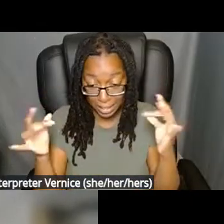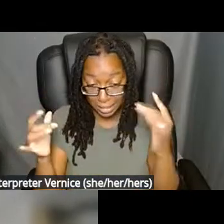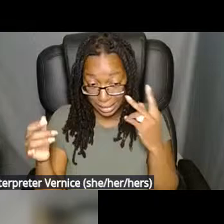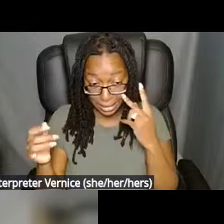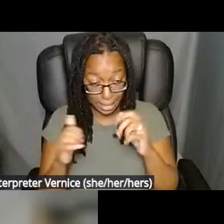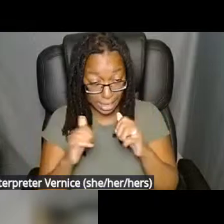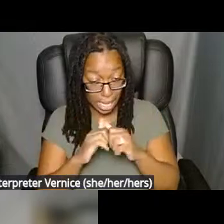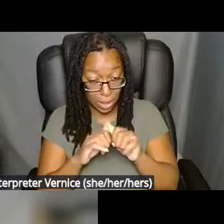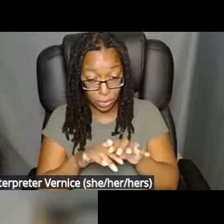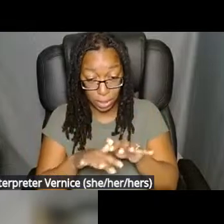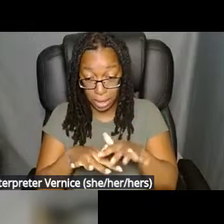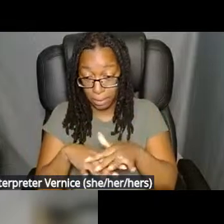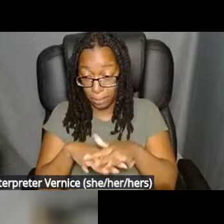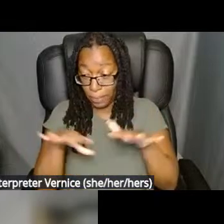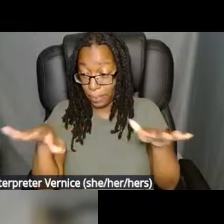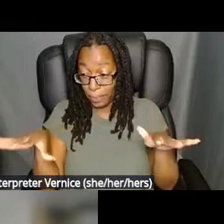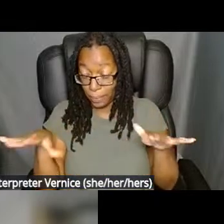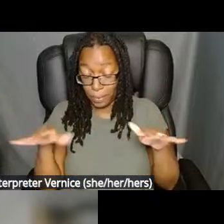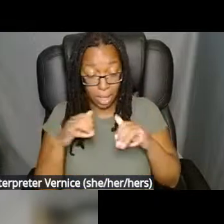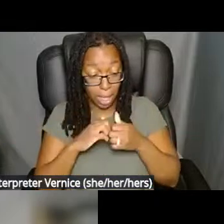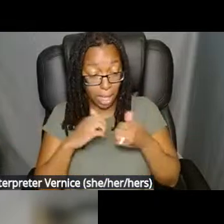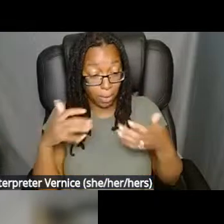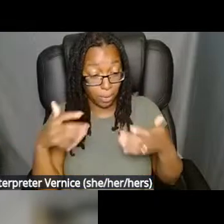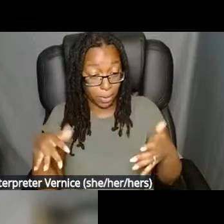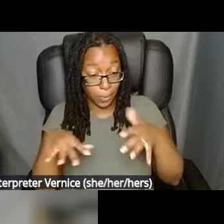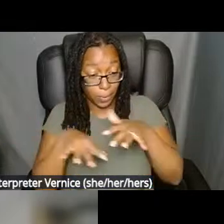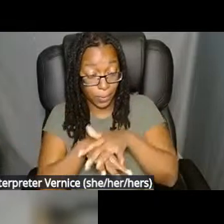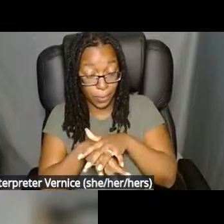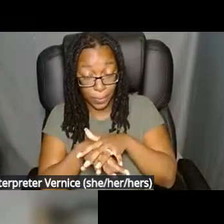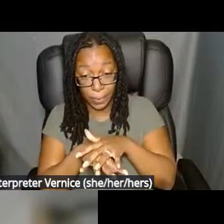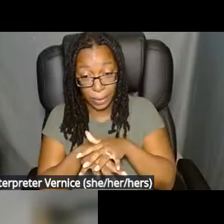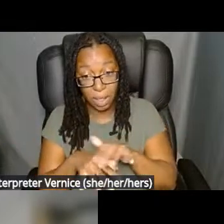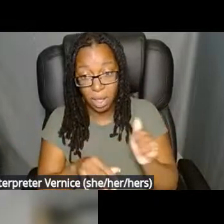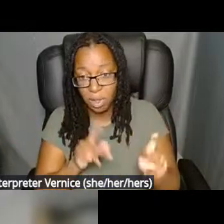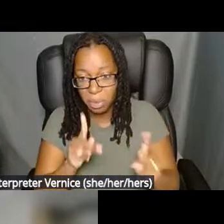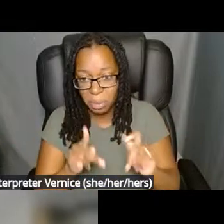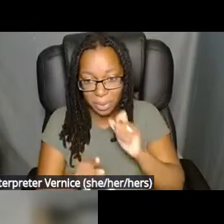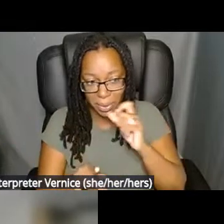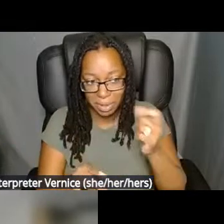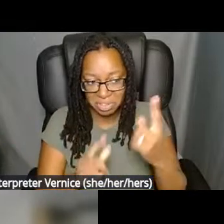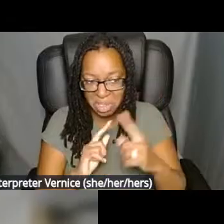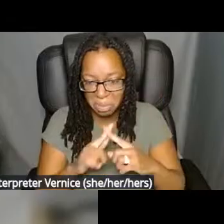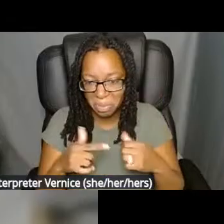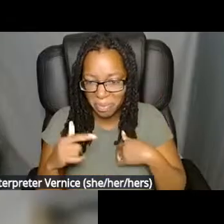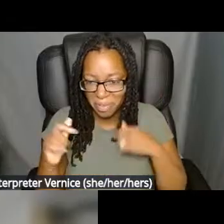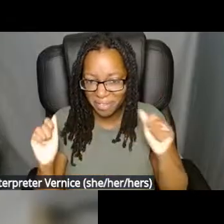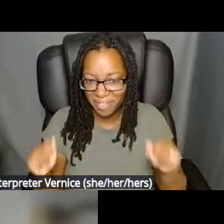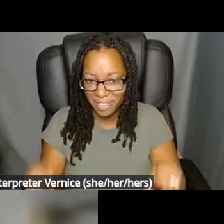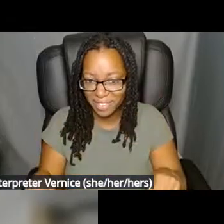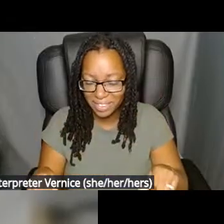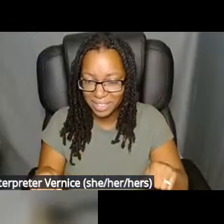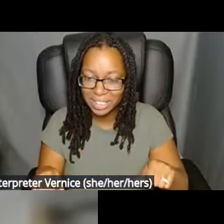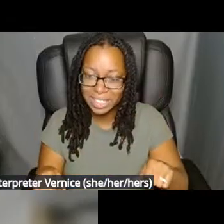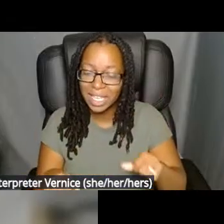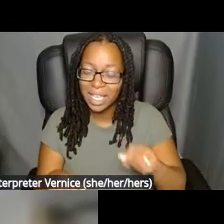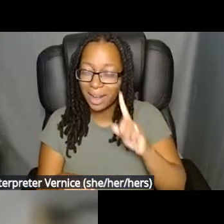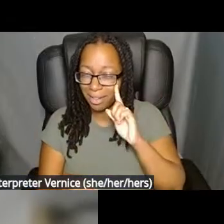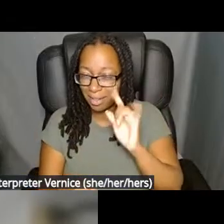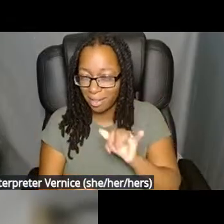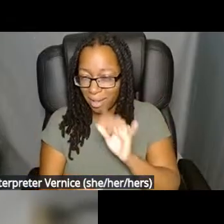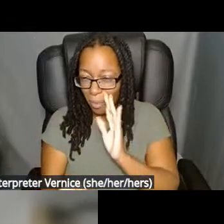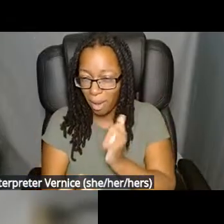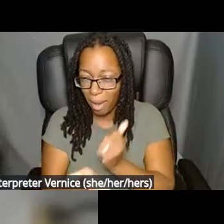connect, even if other people don't. And I think that is really helpful for kind of when you are